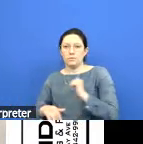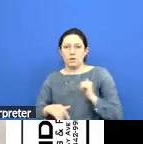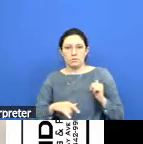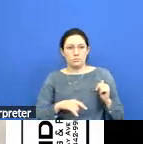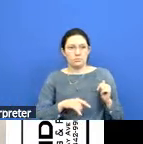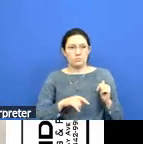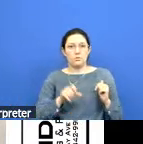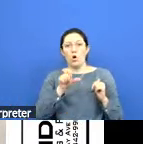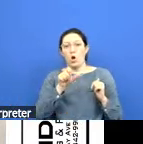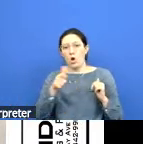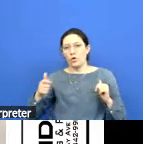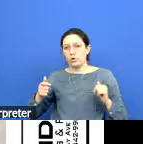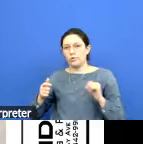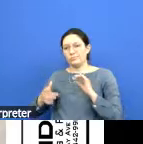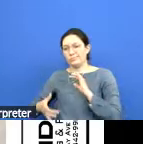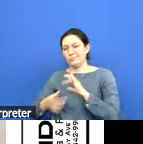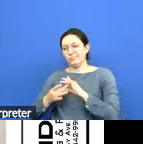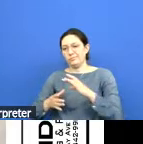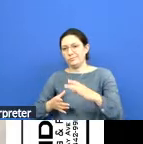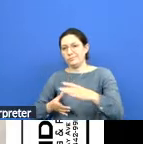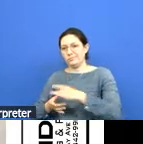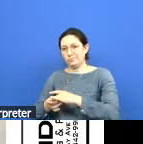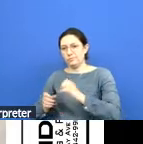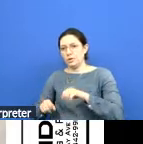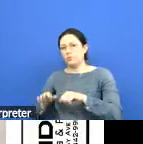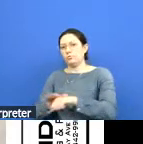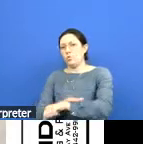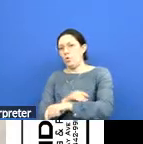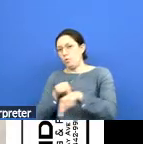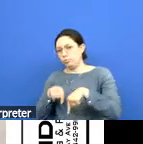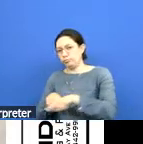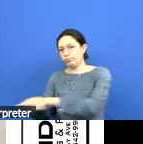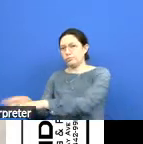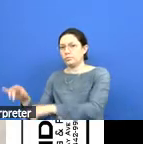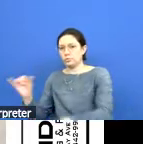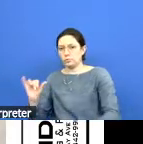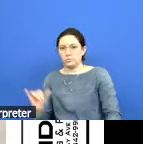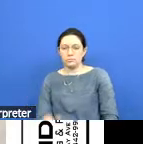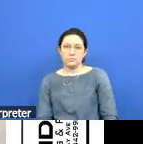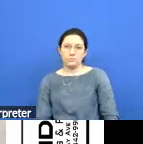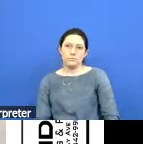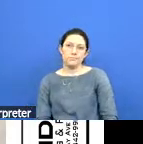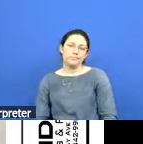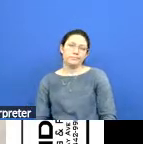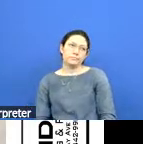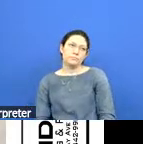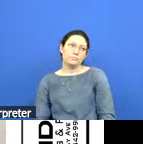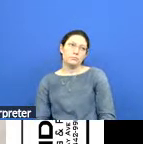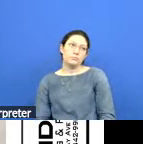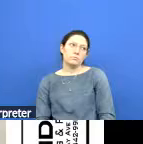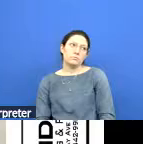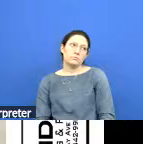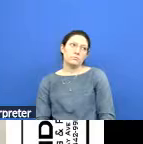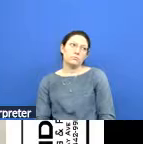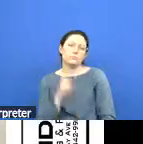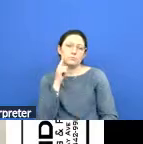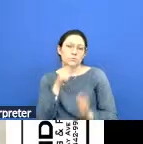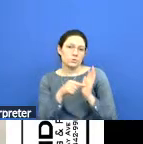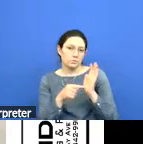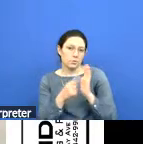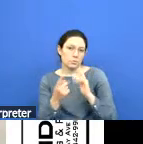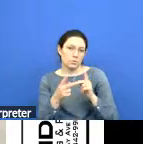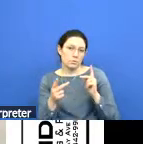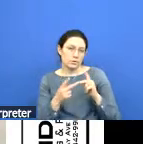storm laterals from other neighborhoods. And we've seen this, one of the classic places, I don't know why they built it this way, but I